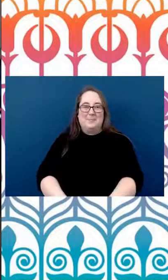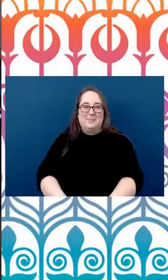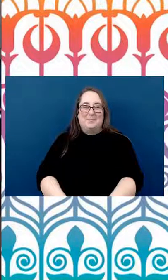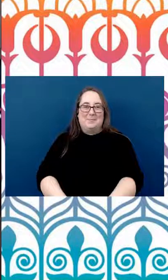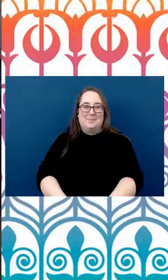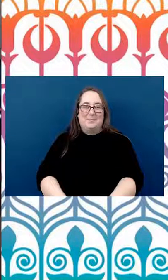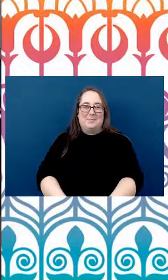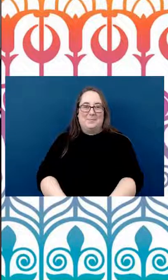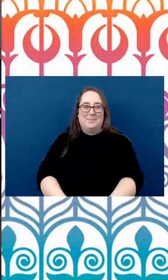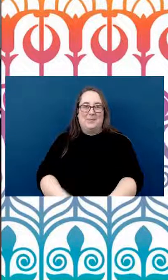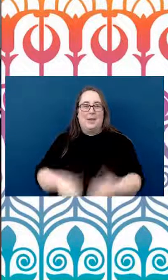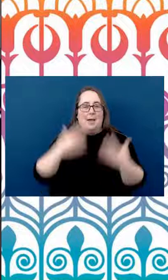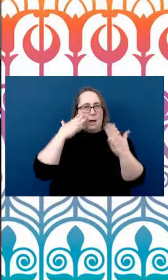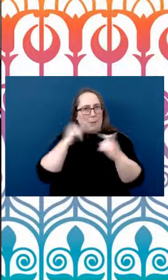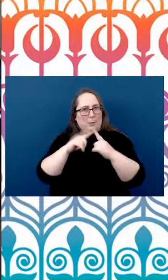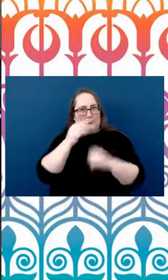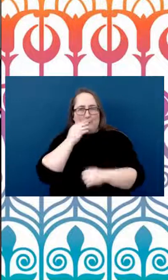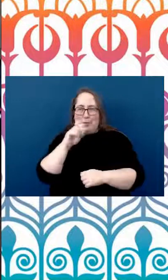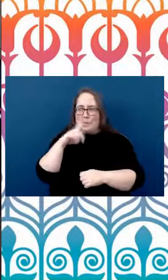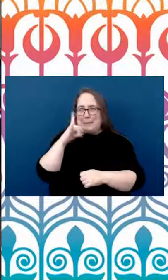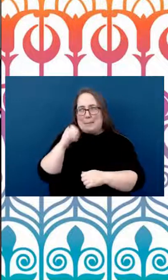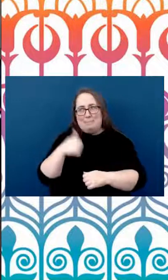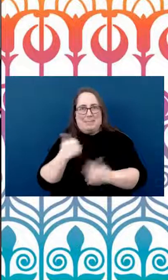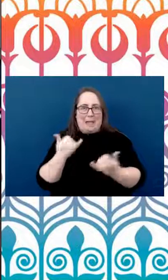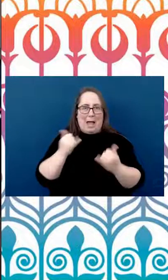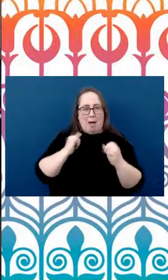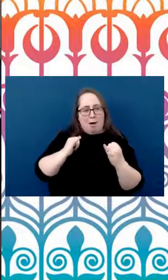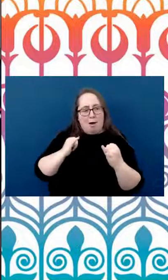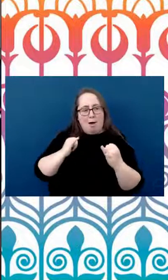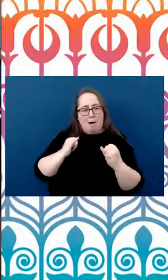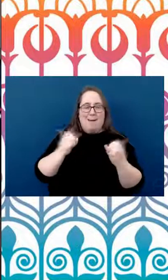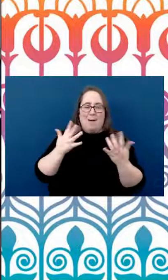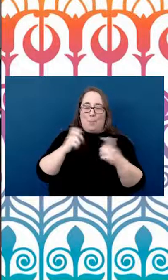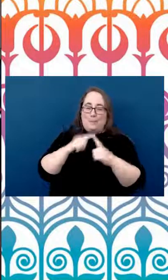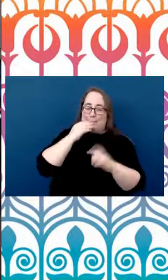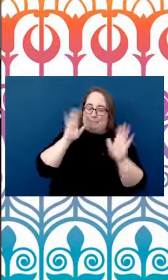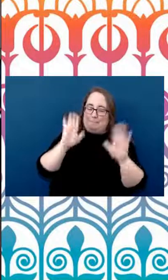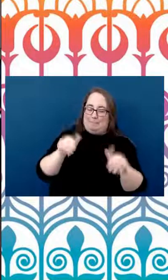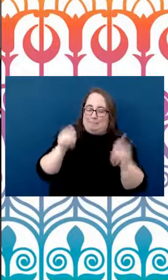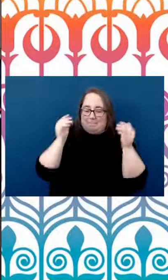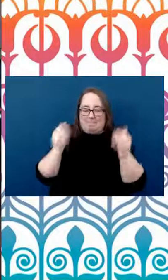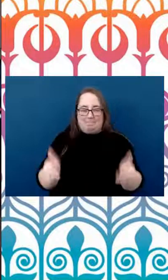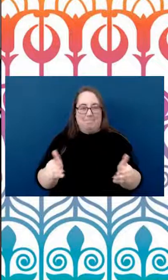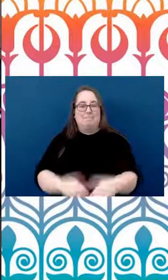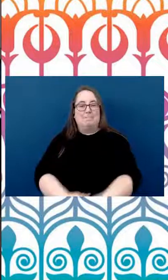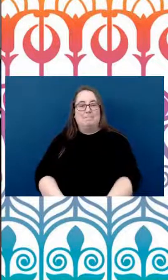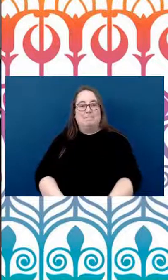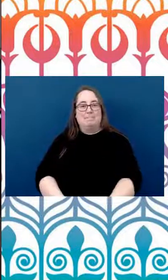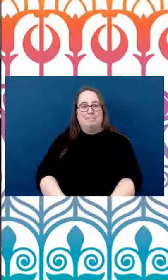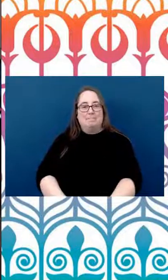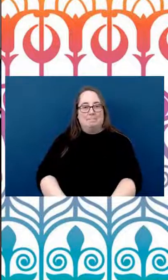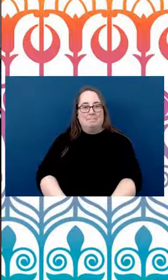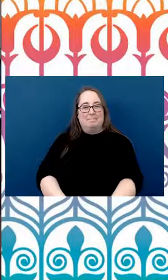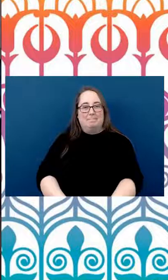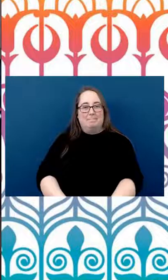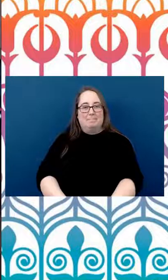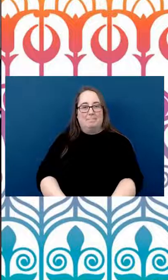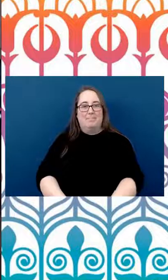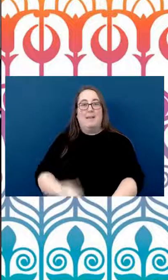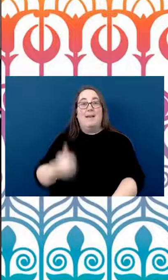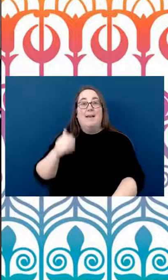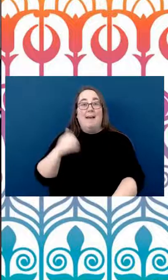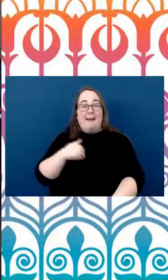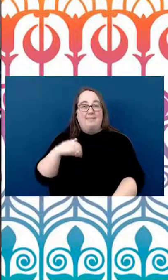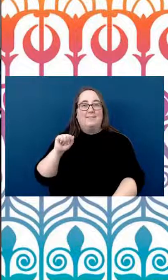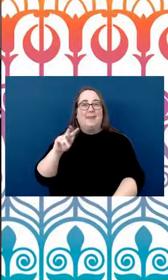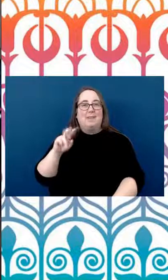I don't know if I want to eat him. He looks like me now. All right, you guys. So we have our avocado toast.